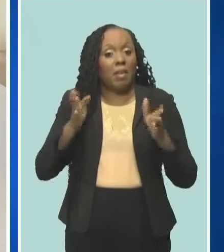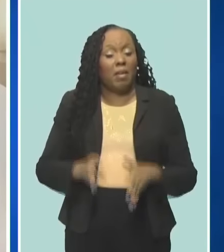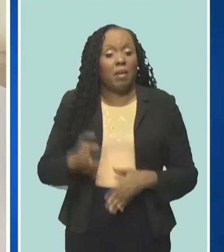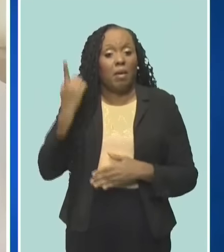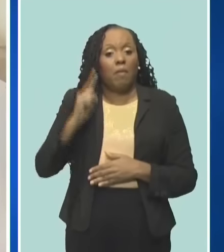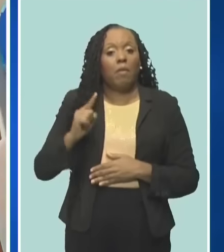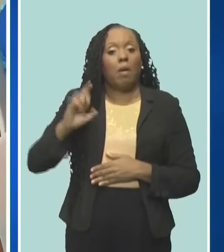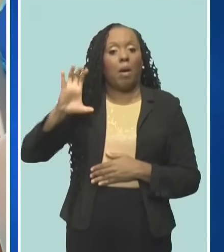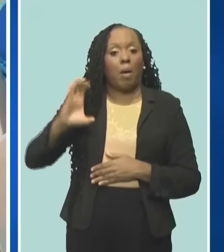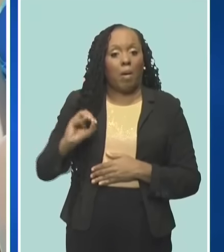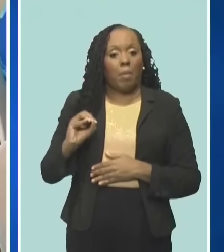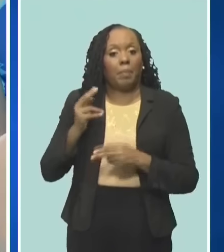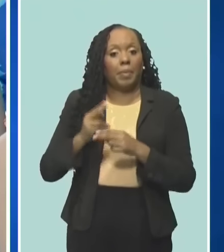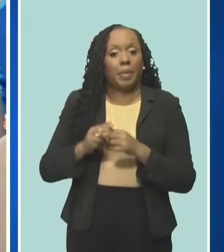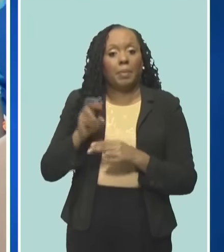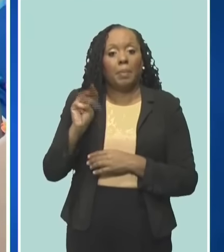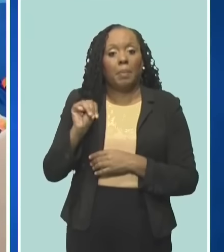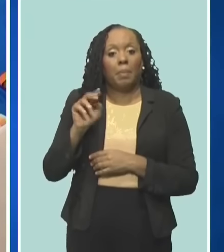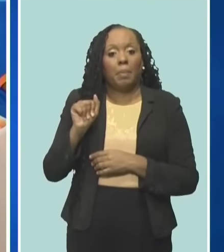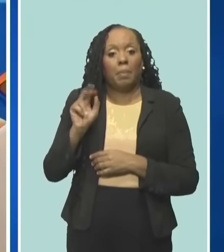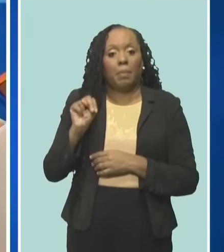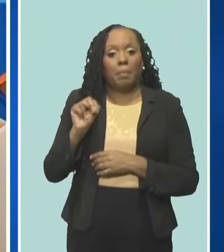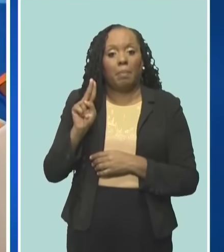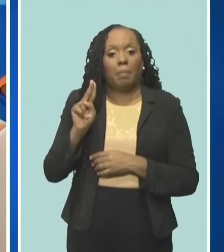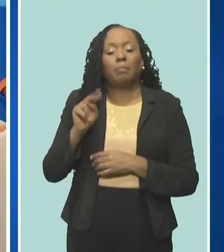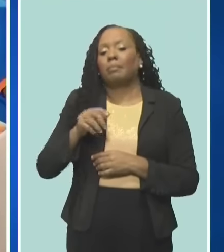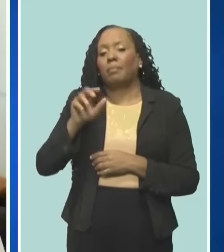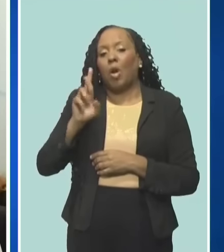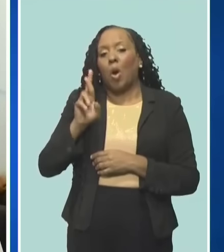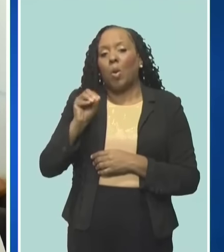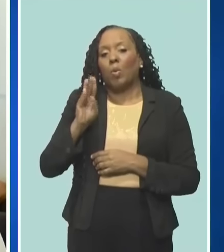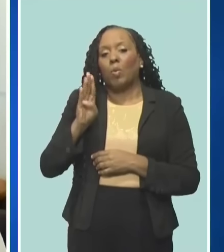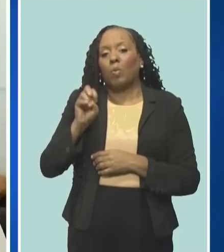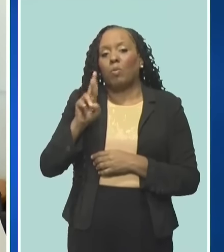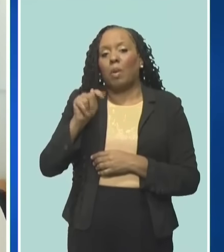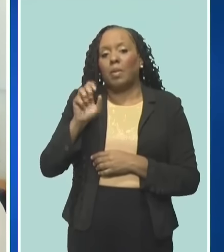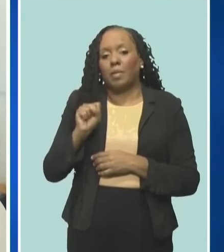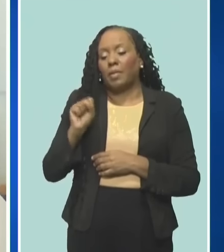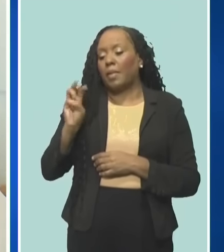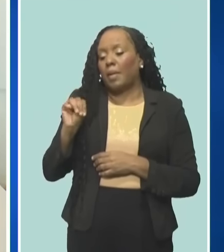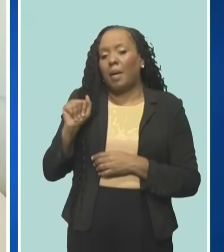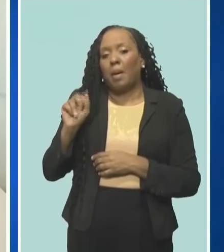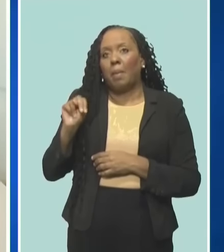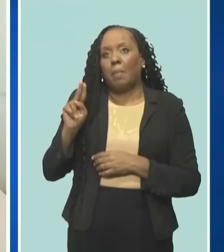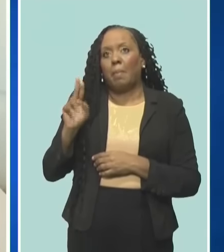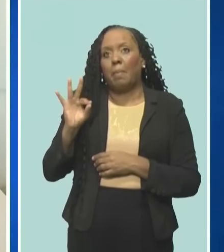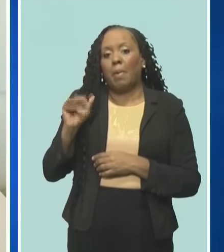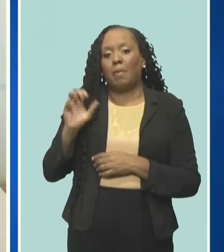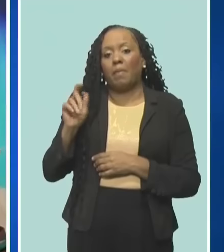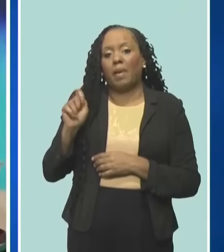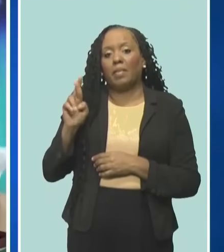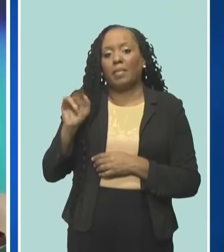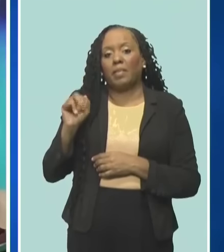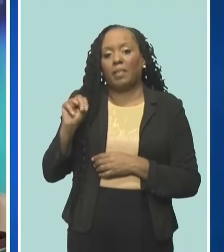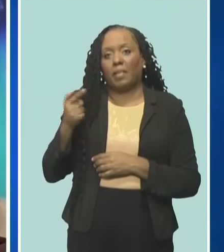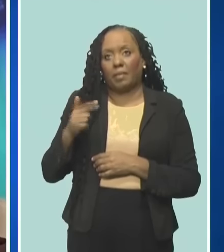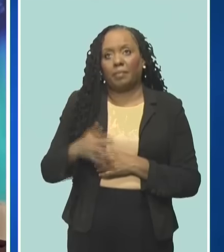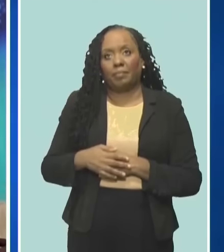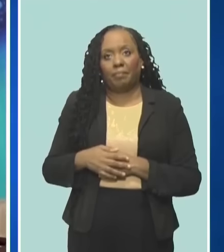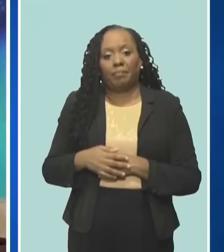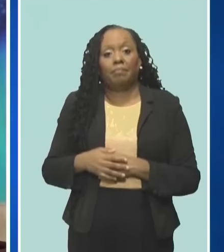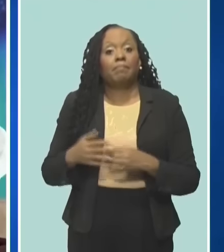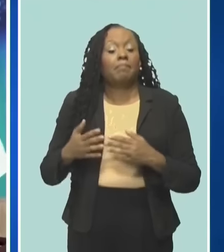Feeds and Roberts Manufacturing, Rakesh Bernard. He was speaking at the launch of AgriFest 2025. One of the areas